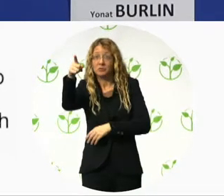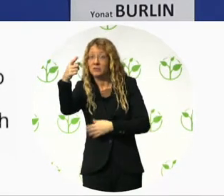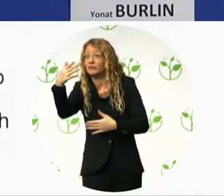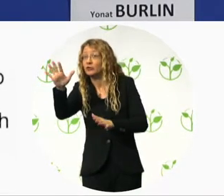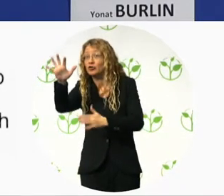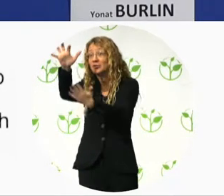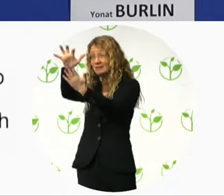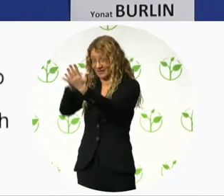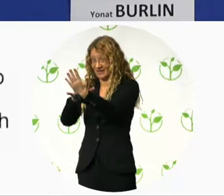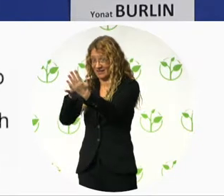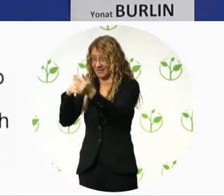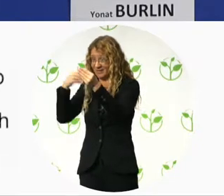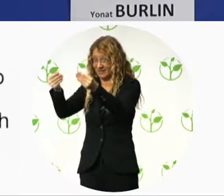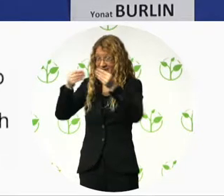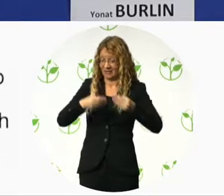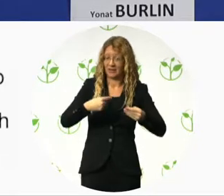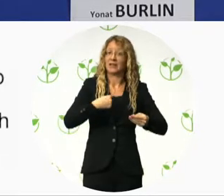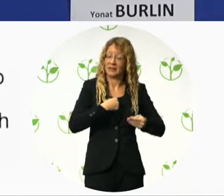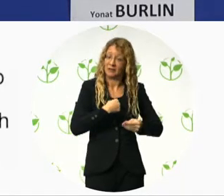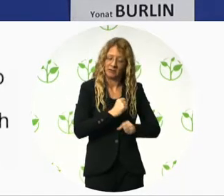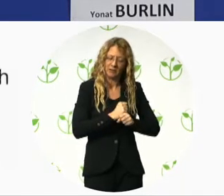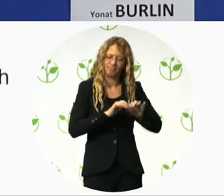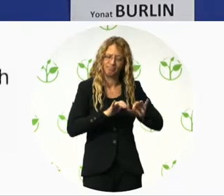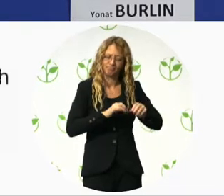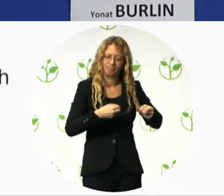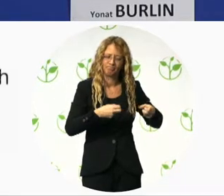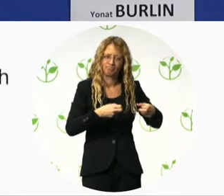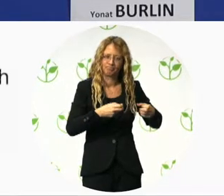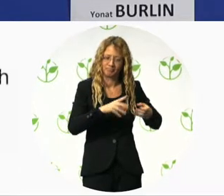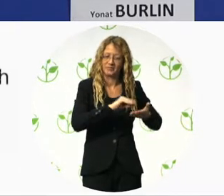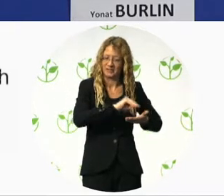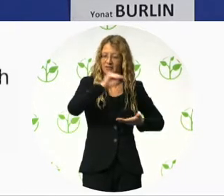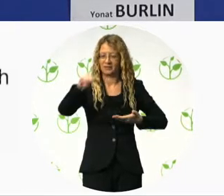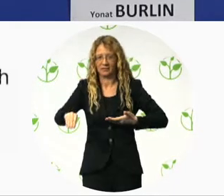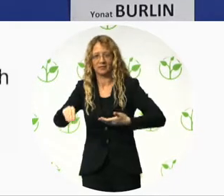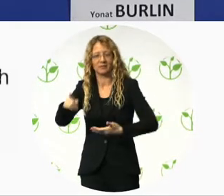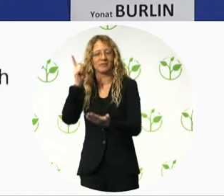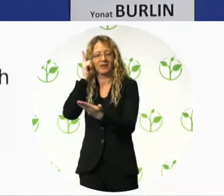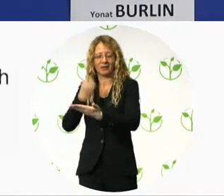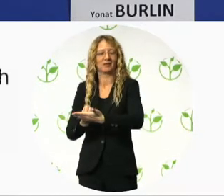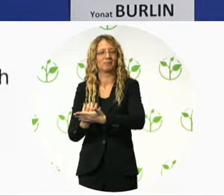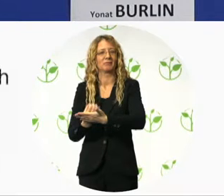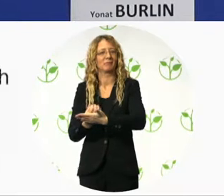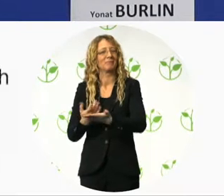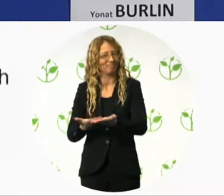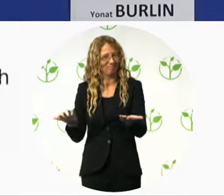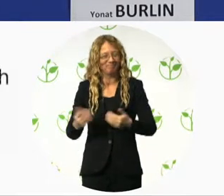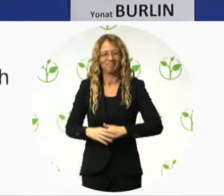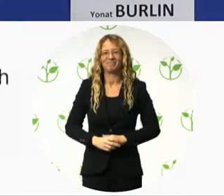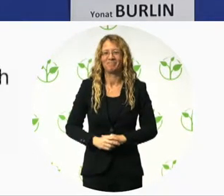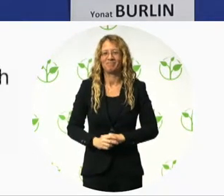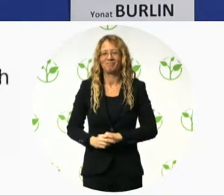Now that this becomes a Broadway standard, more and more smaller theaters outside New York and across the US have been approaching us, and our